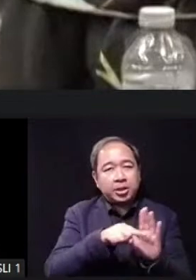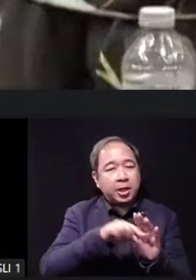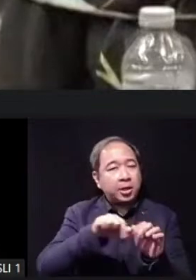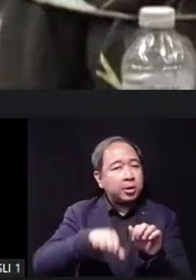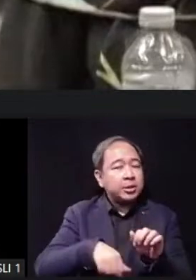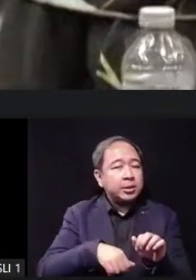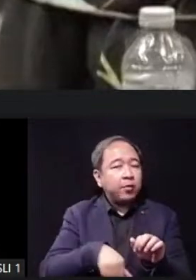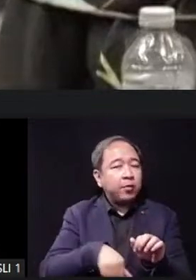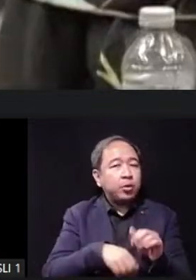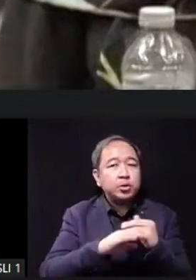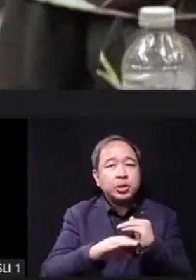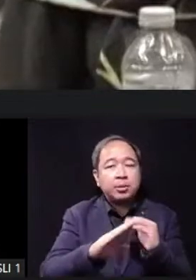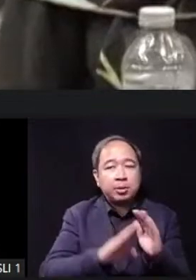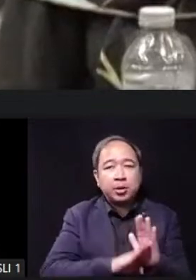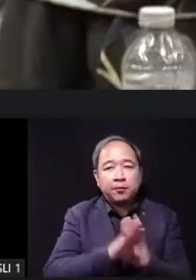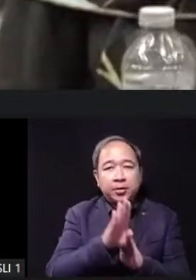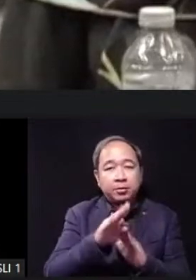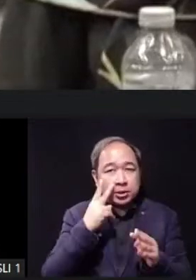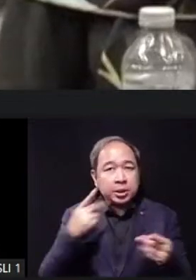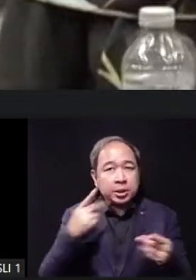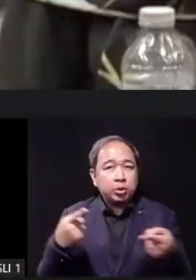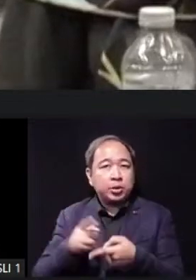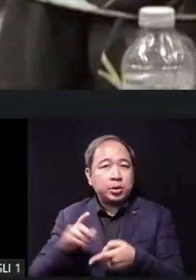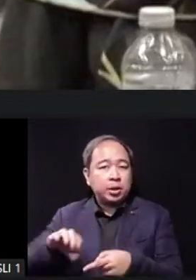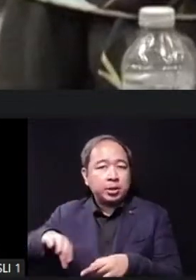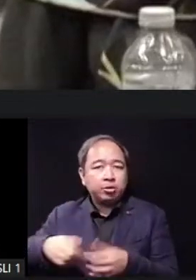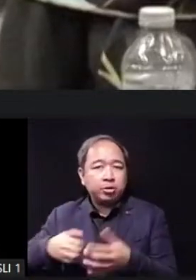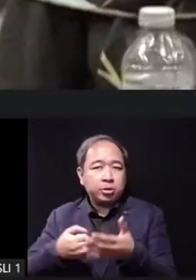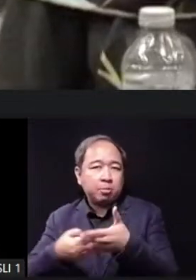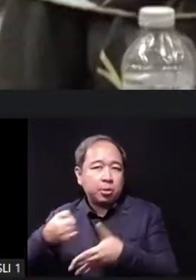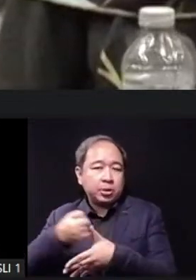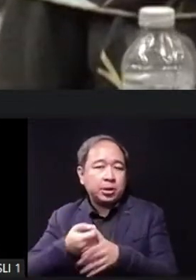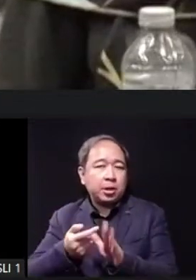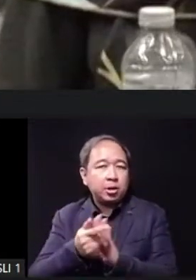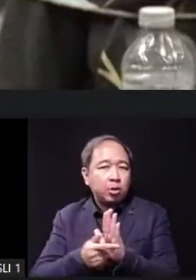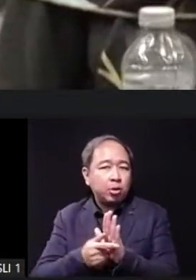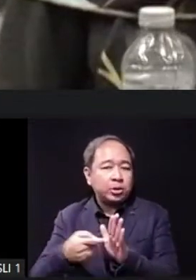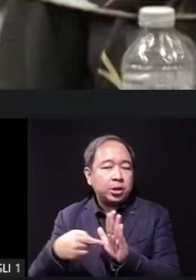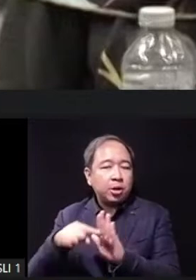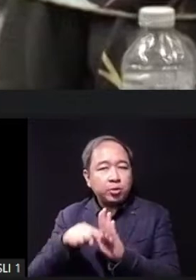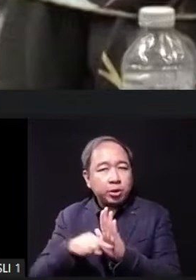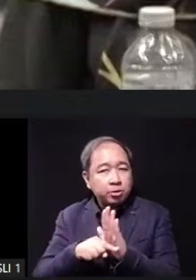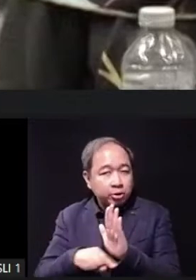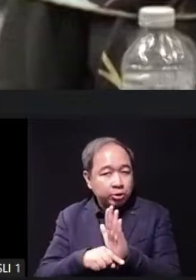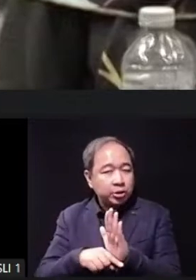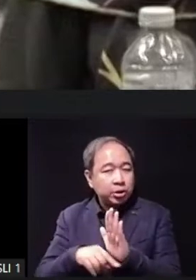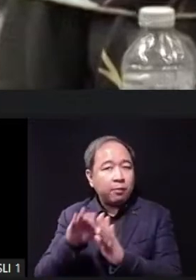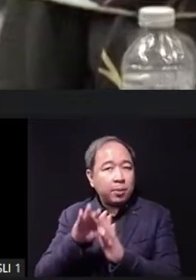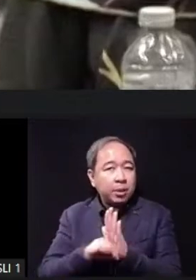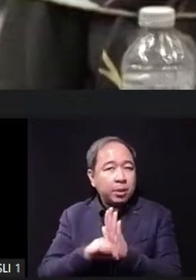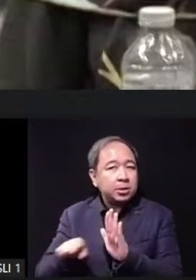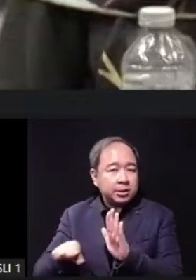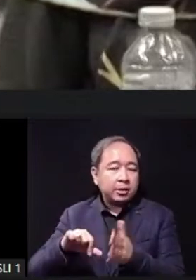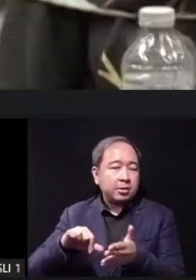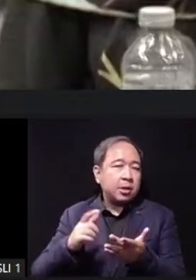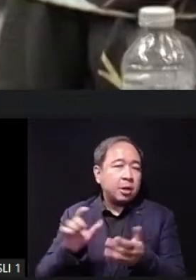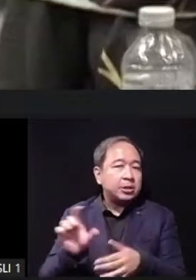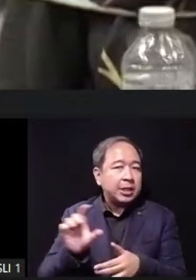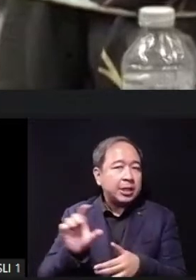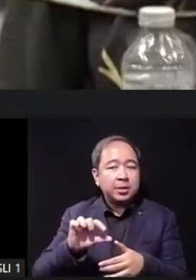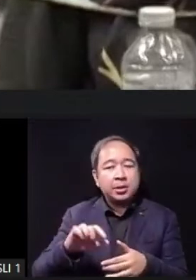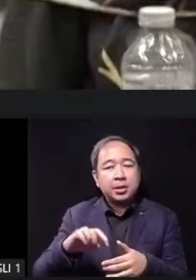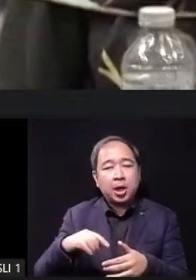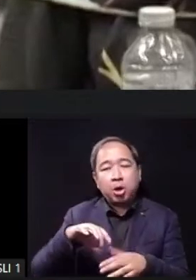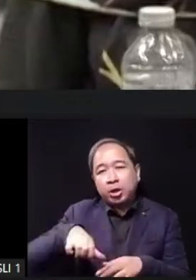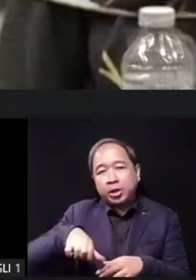way or another, are in contradiction with the national priorities, laws, regulations, legislation, and policies of the Islamic Republic of Iran, as well